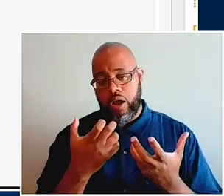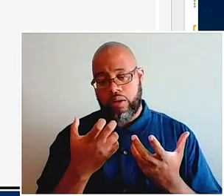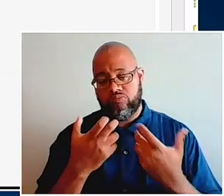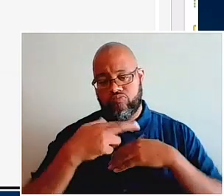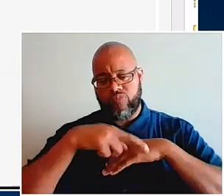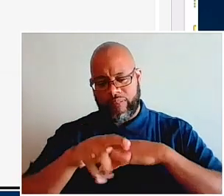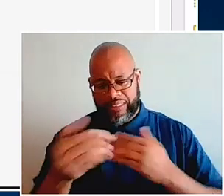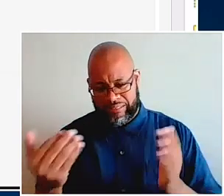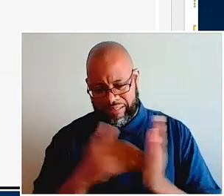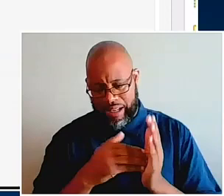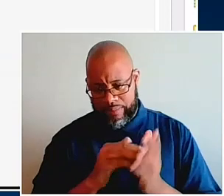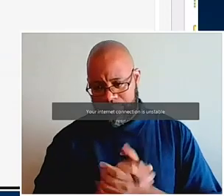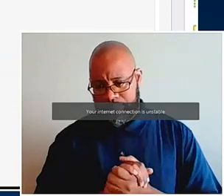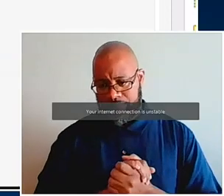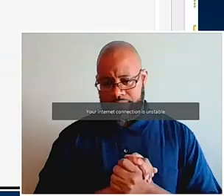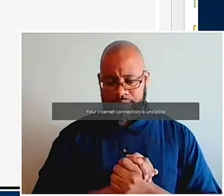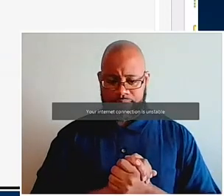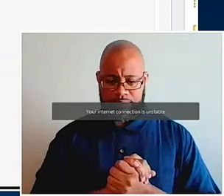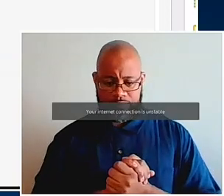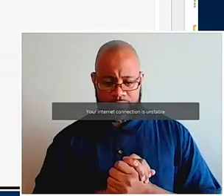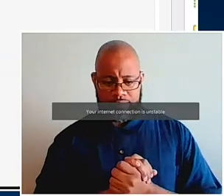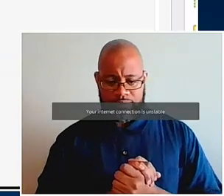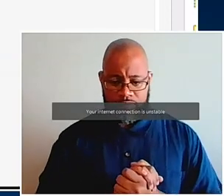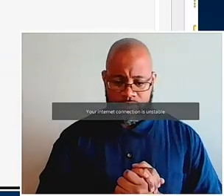again. We,